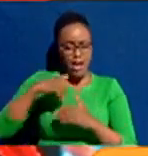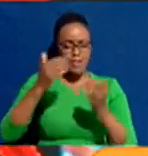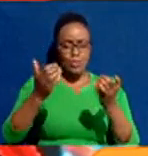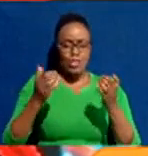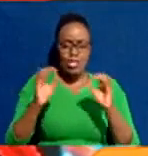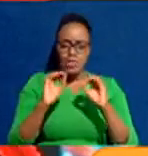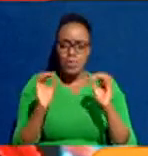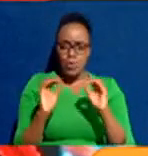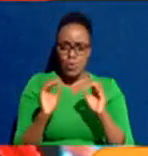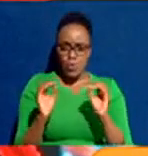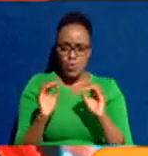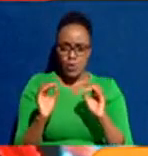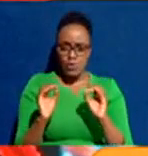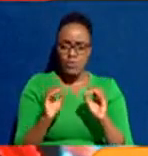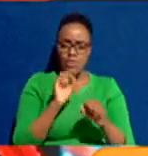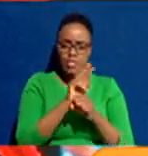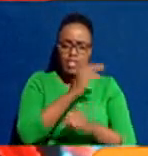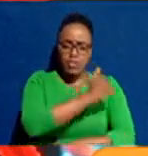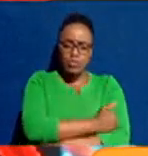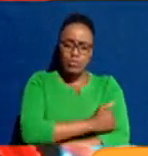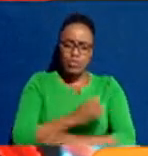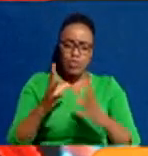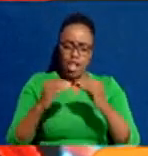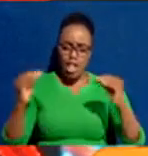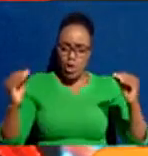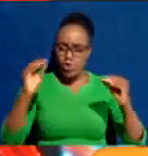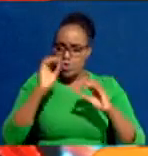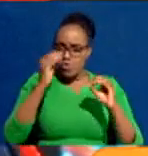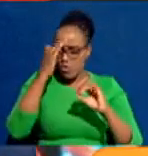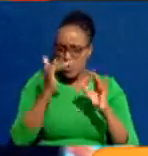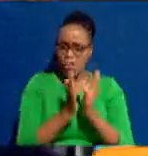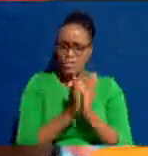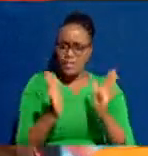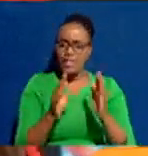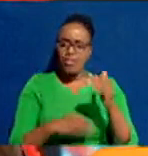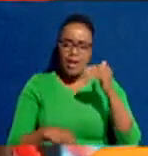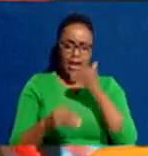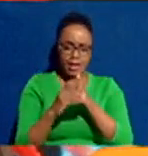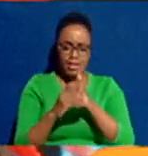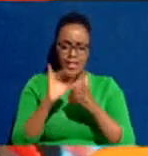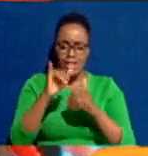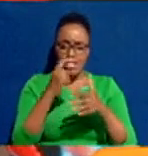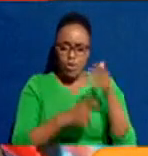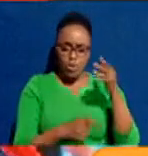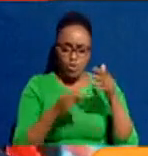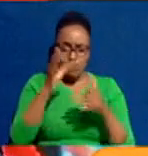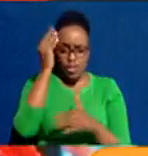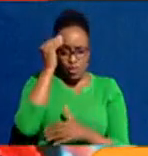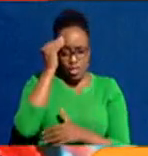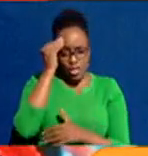need to make second years longer, because overall that increases the cost of